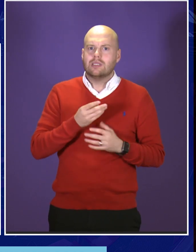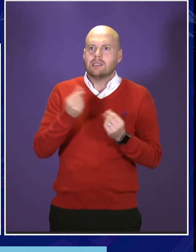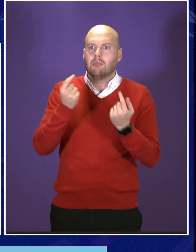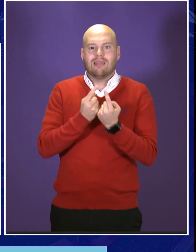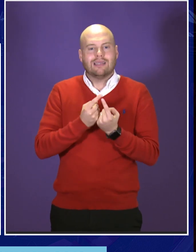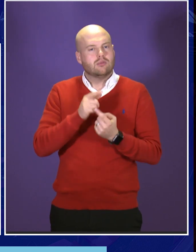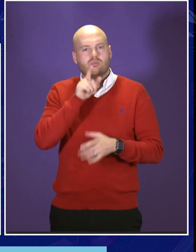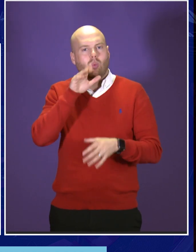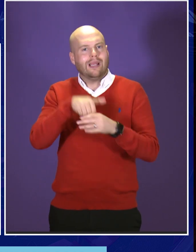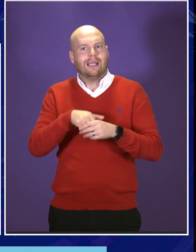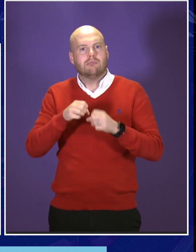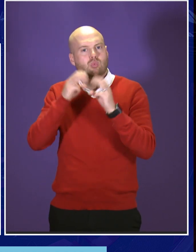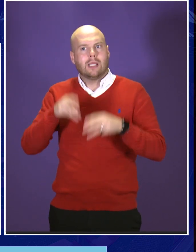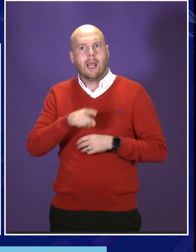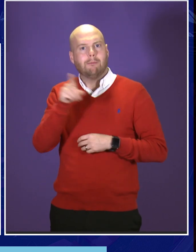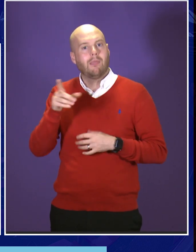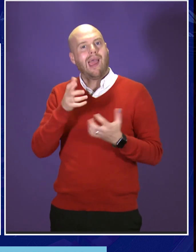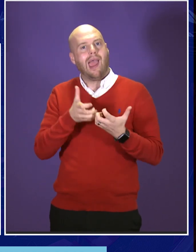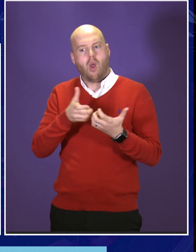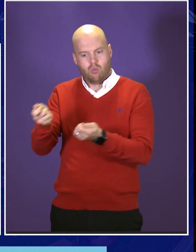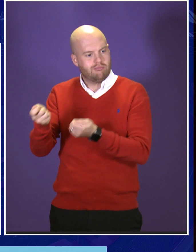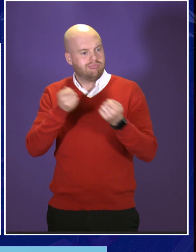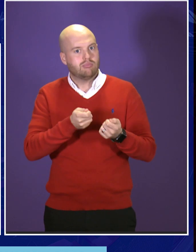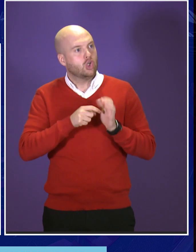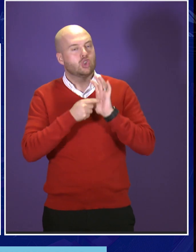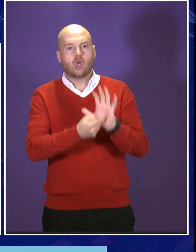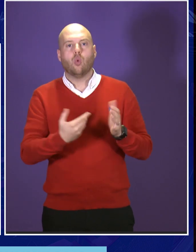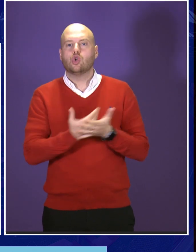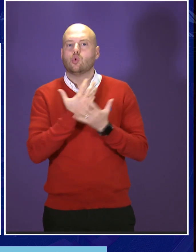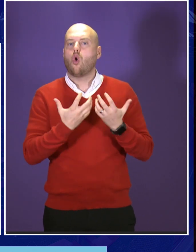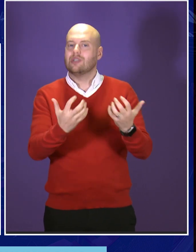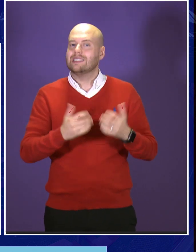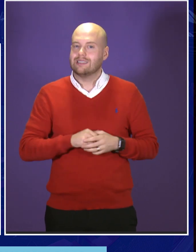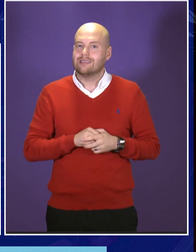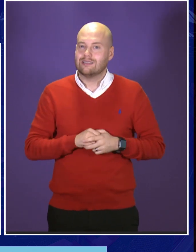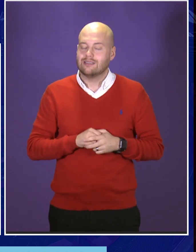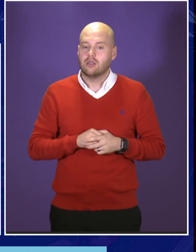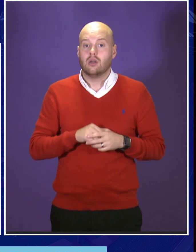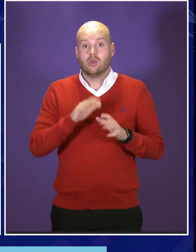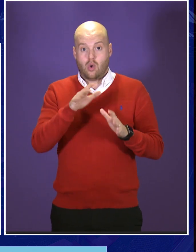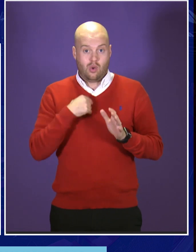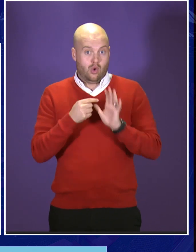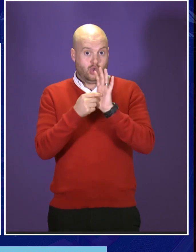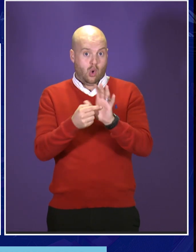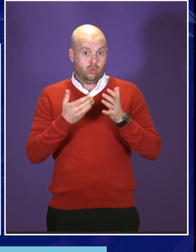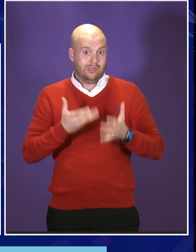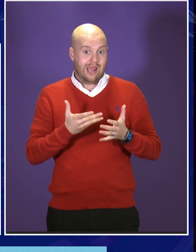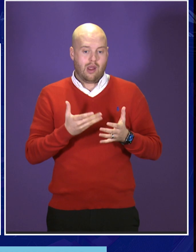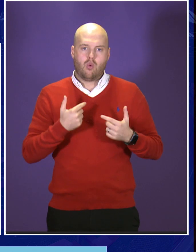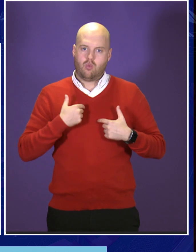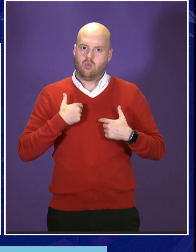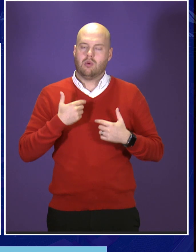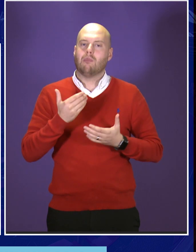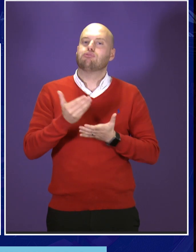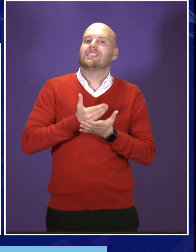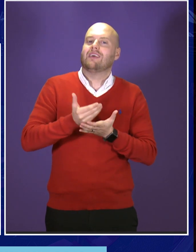but how can we bring that to new audiences? And most recently, we've launched preservation, which I'm going to show you now. This is very dear to